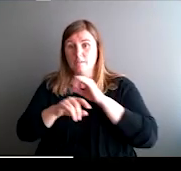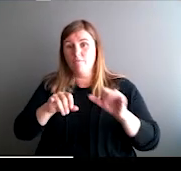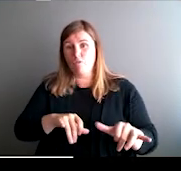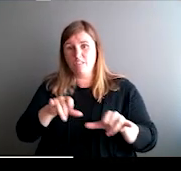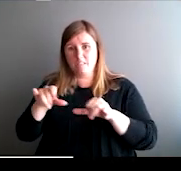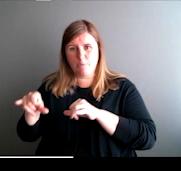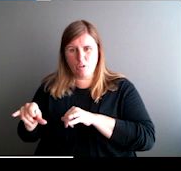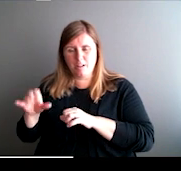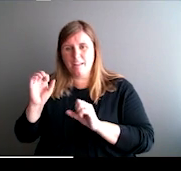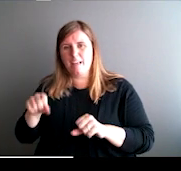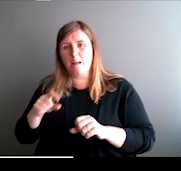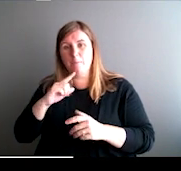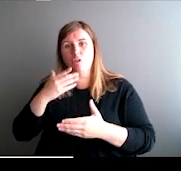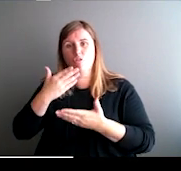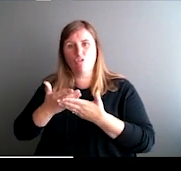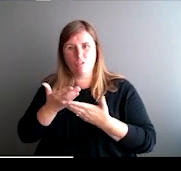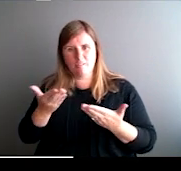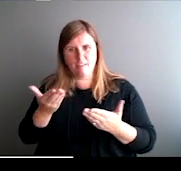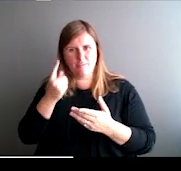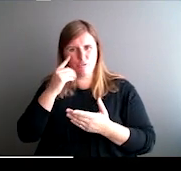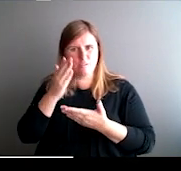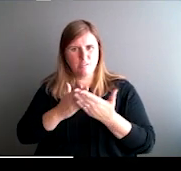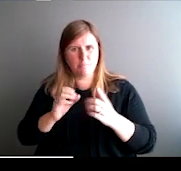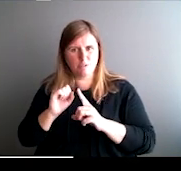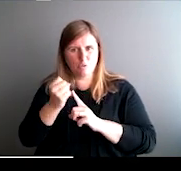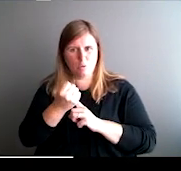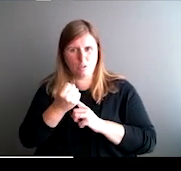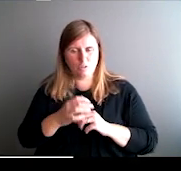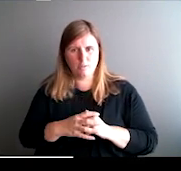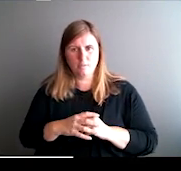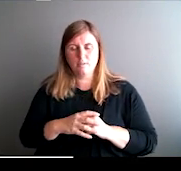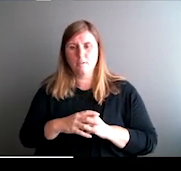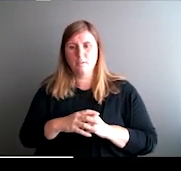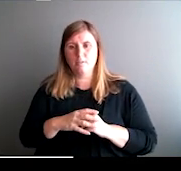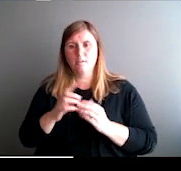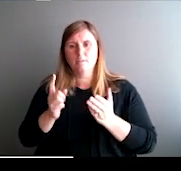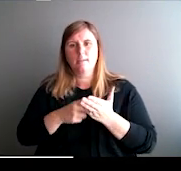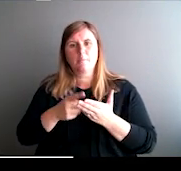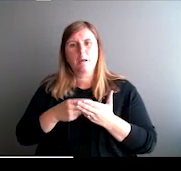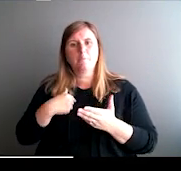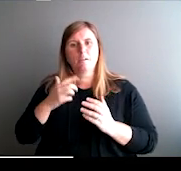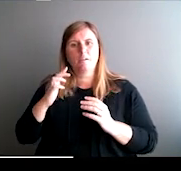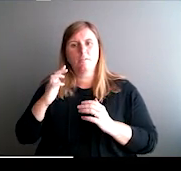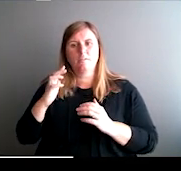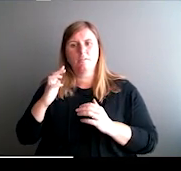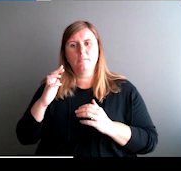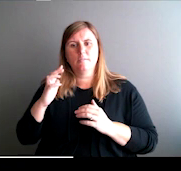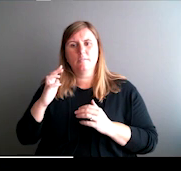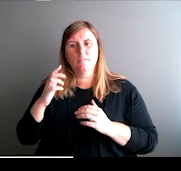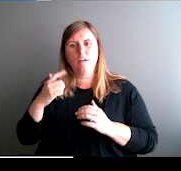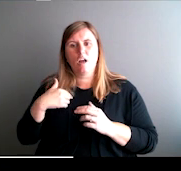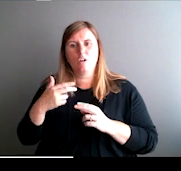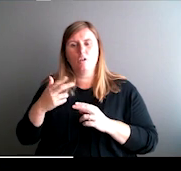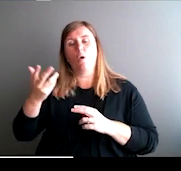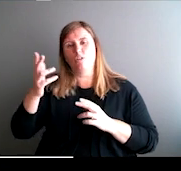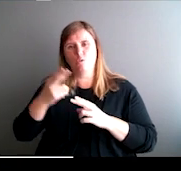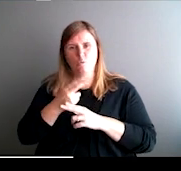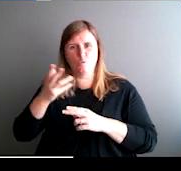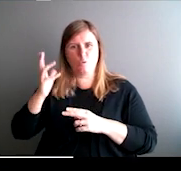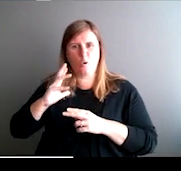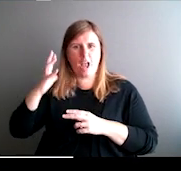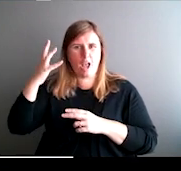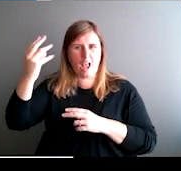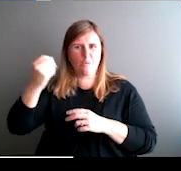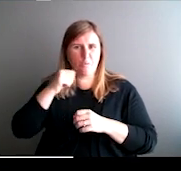similarly, can be a good thing in certain circumstances. Sometimes I'll go out, sometimes I used to go out with my